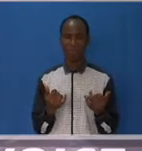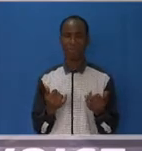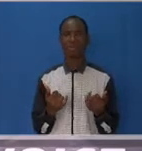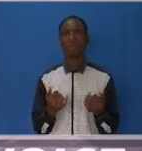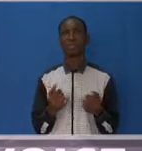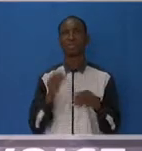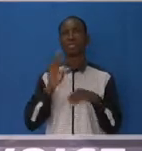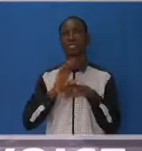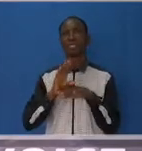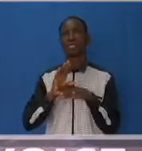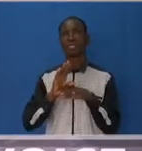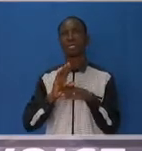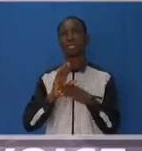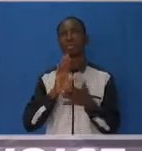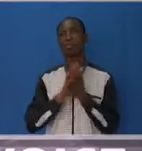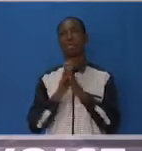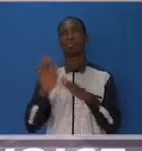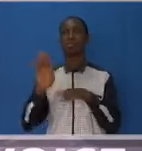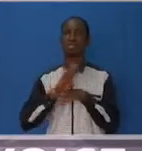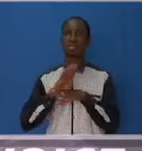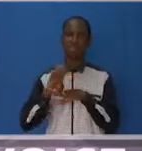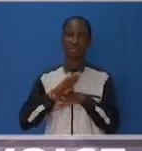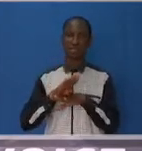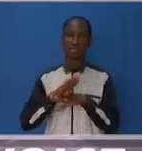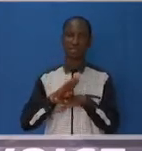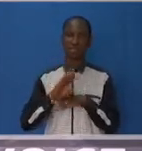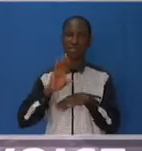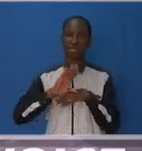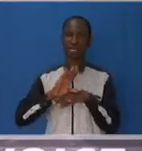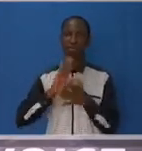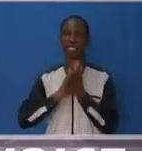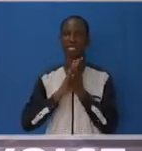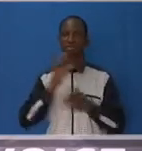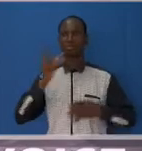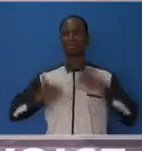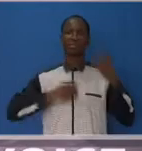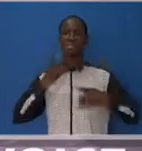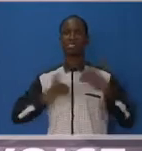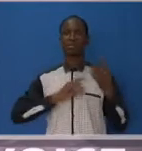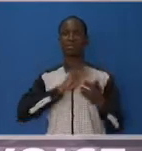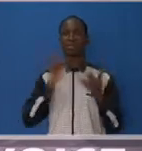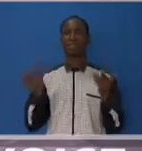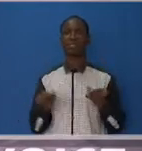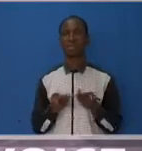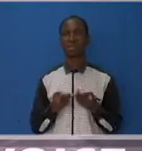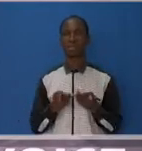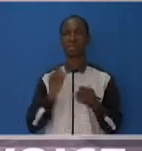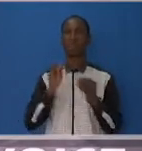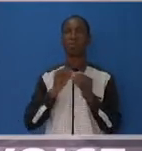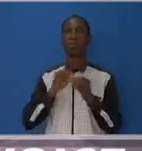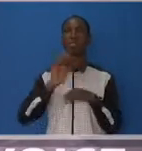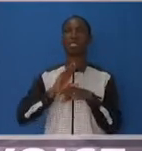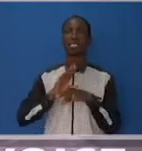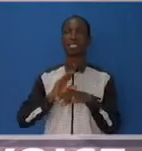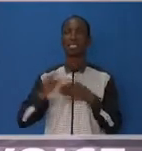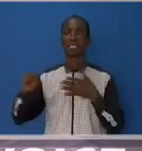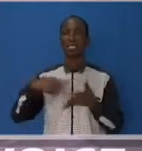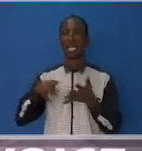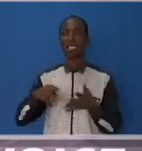adane business asore adane enigisem yatise enso no bebre ho kra azonto asenyina wo sa wo